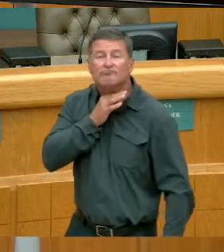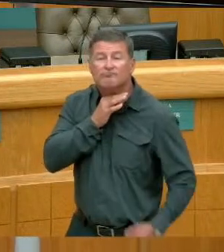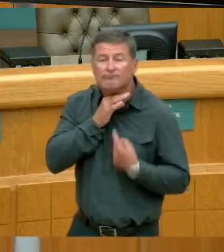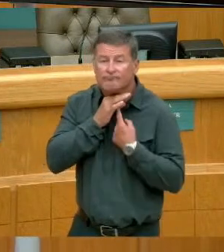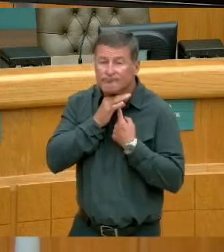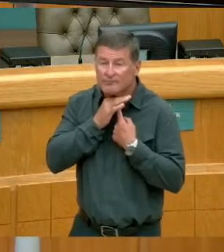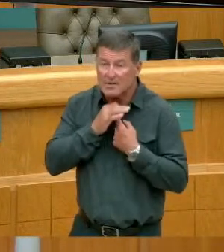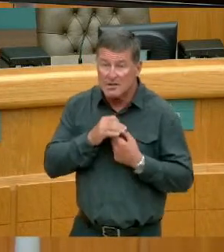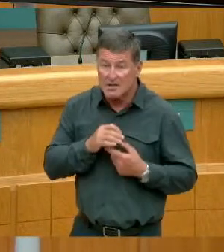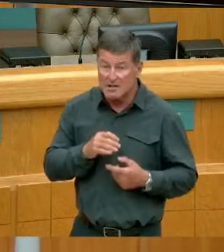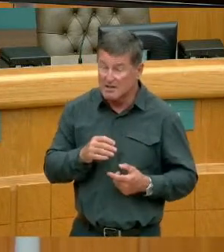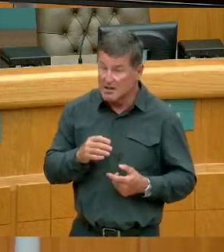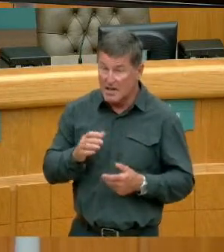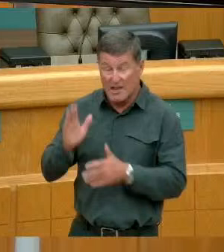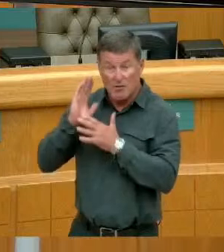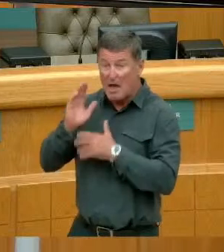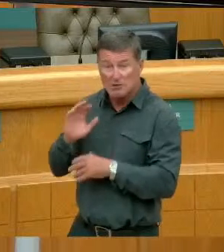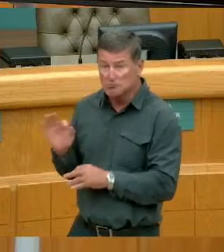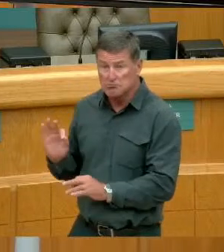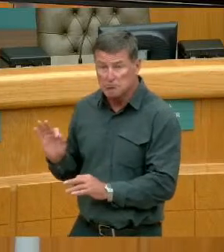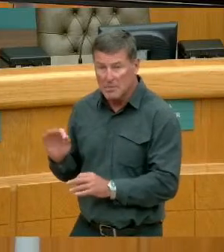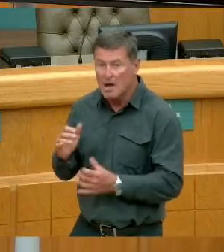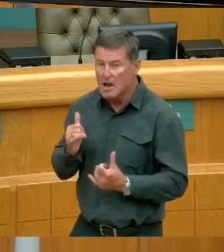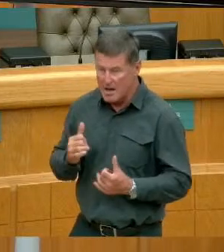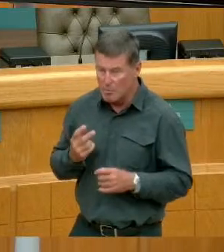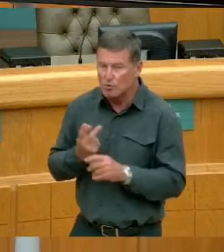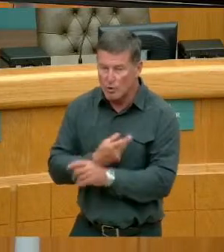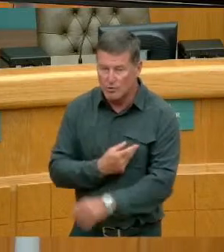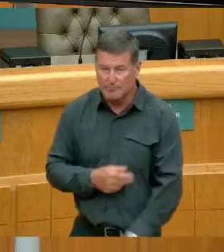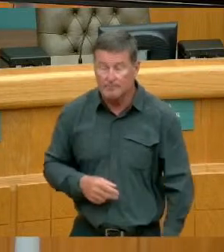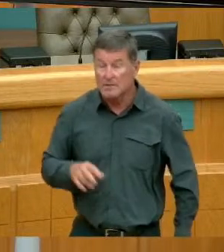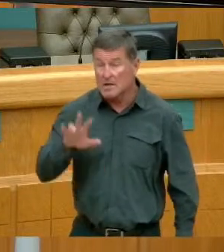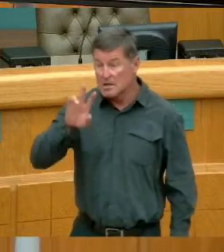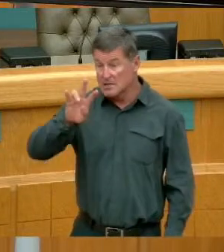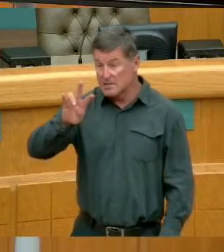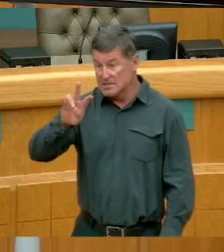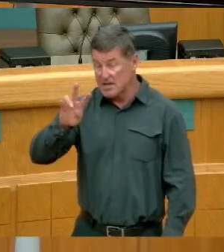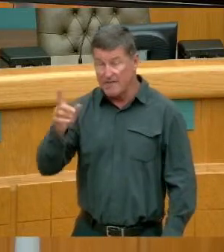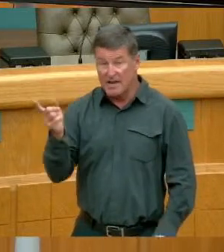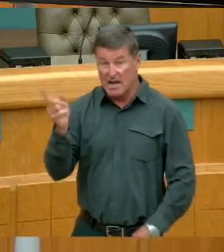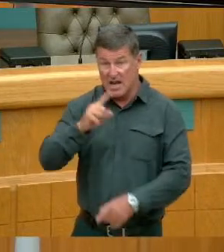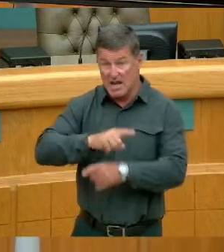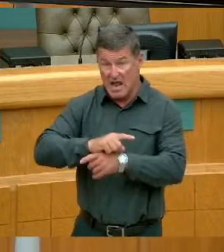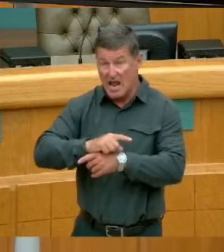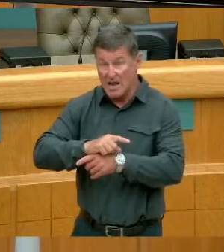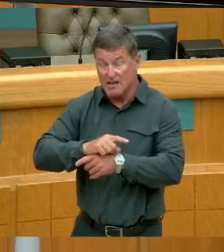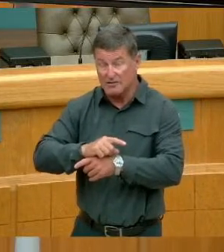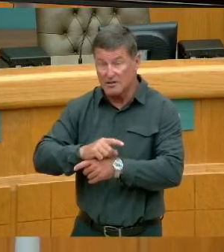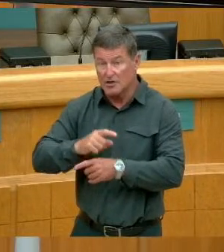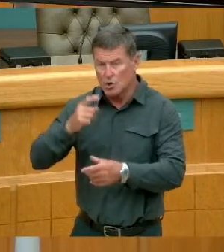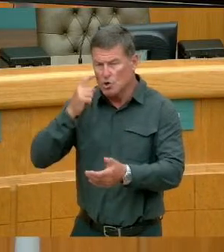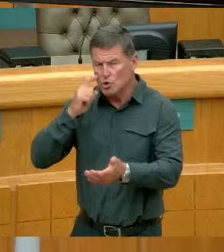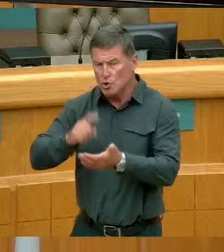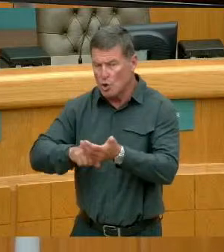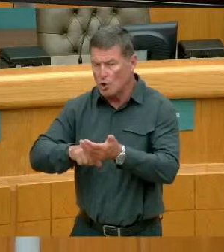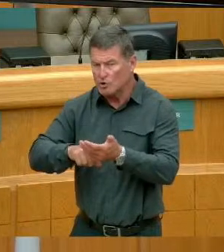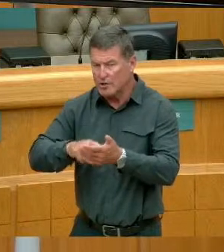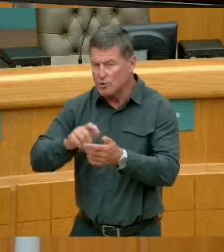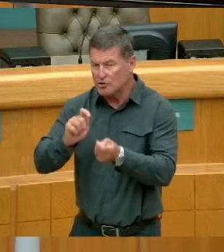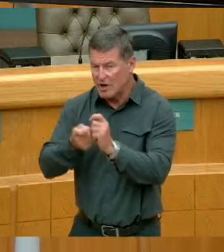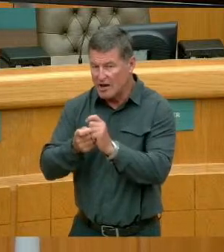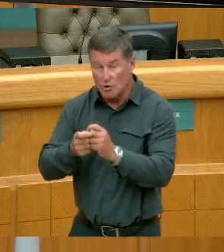Okay, let's look at some 7-day trending for you in the next couple of slides. I guess number of deaths here is next. So the number of deaths, the key thing on this